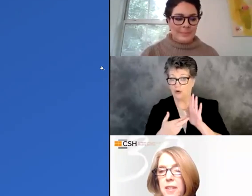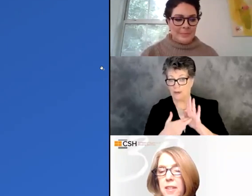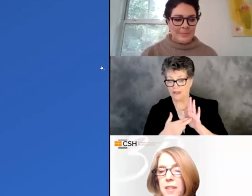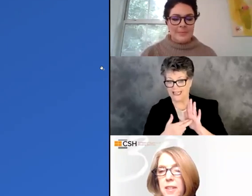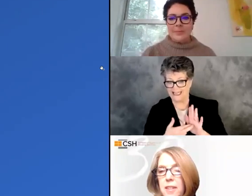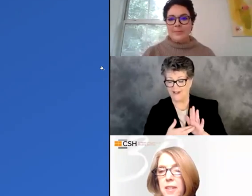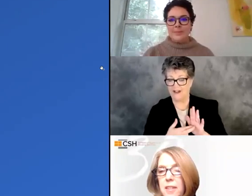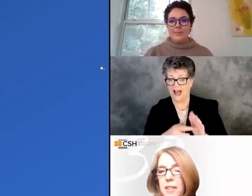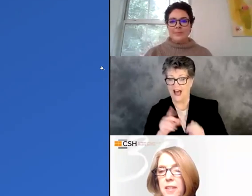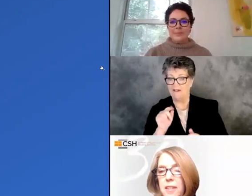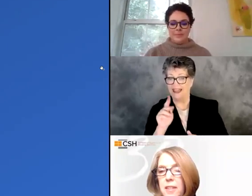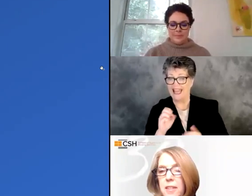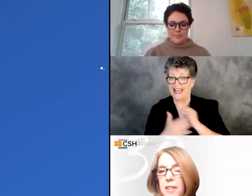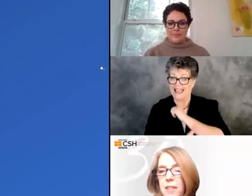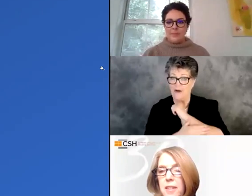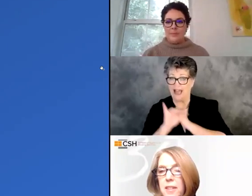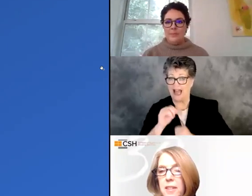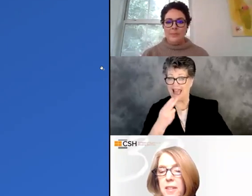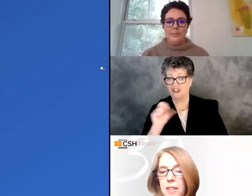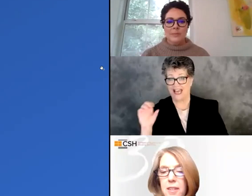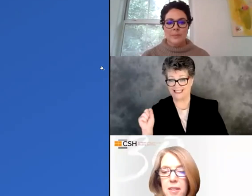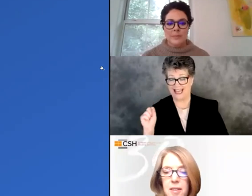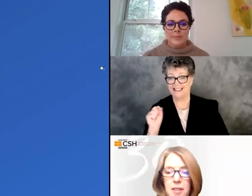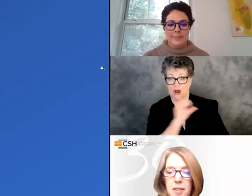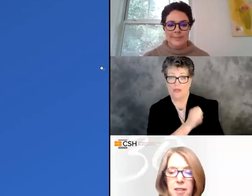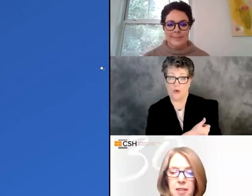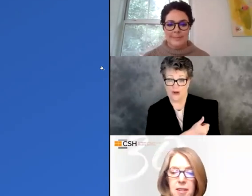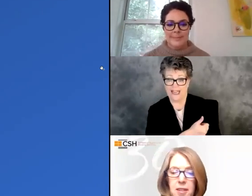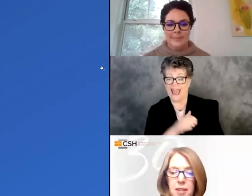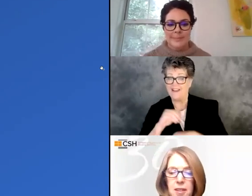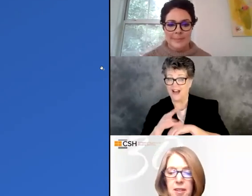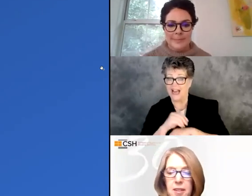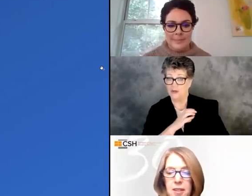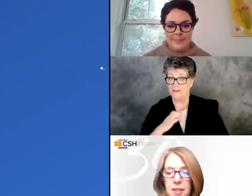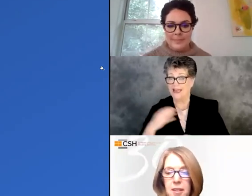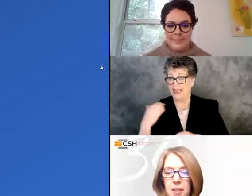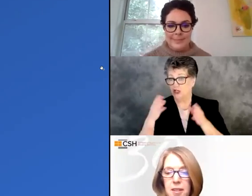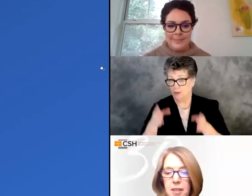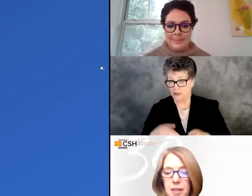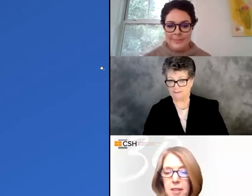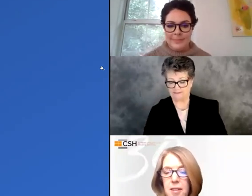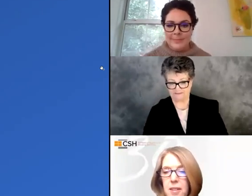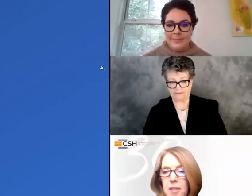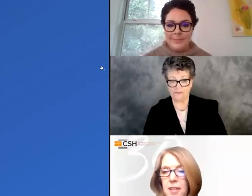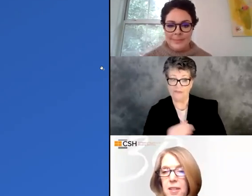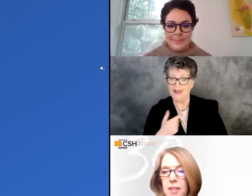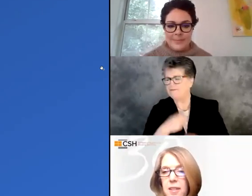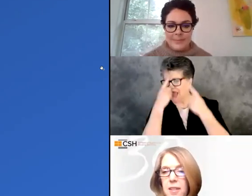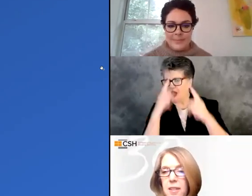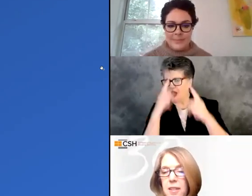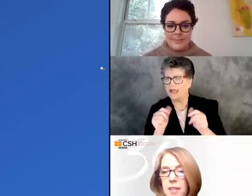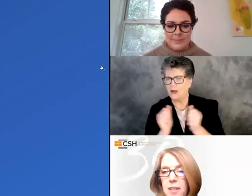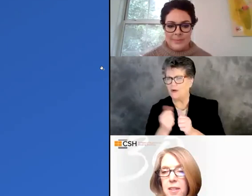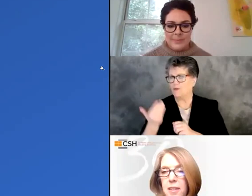the Lake County IHSS Public Authority Advisory Committee and chairperson. And I agree with the